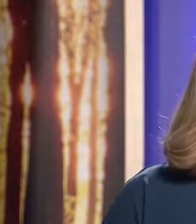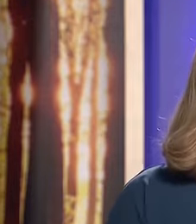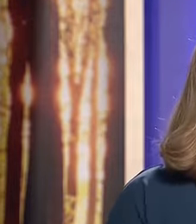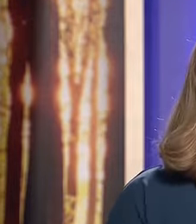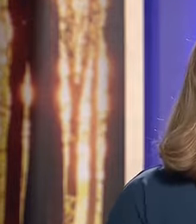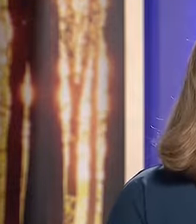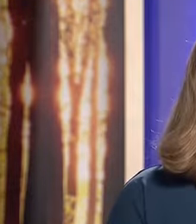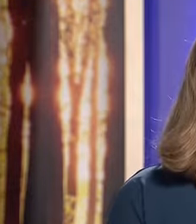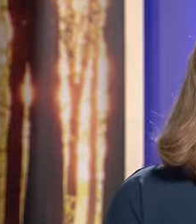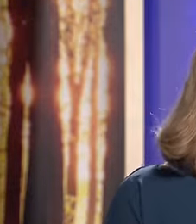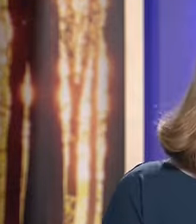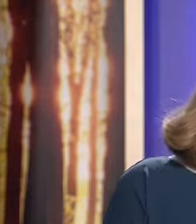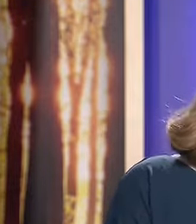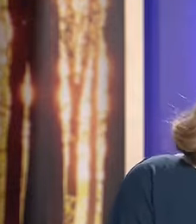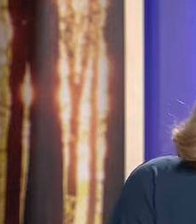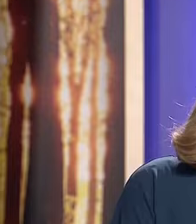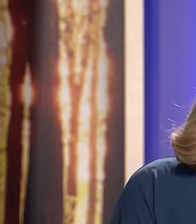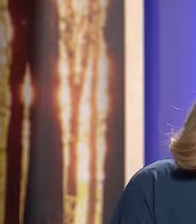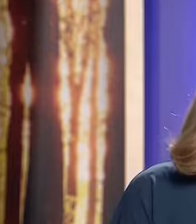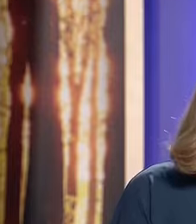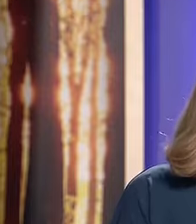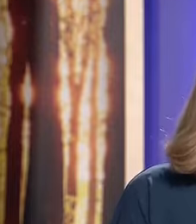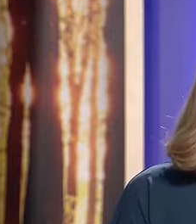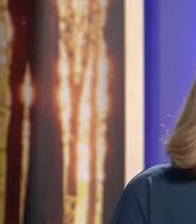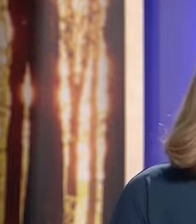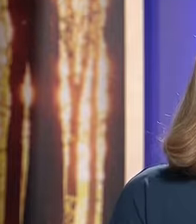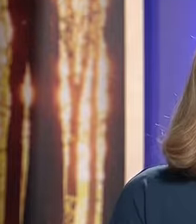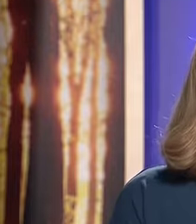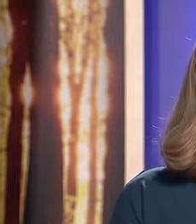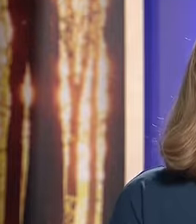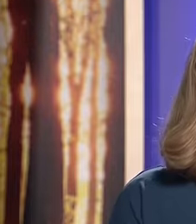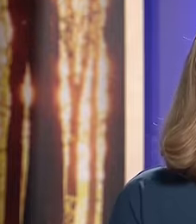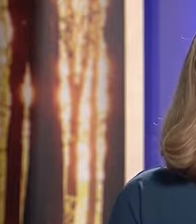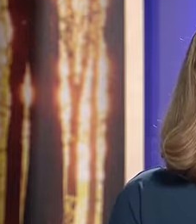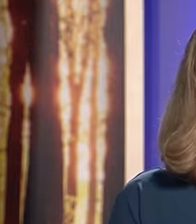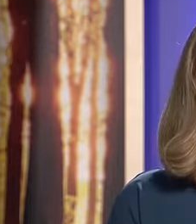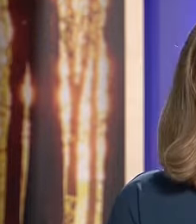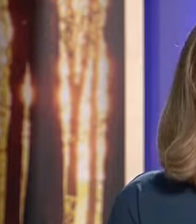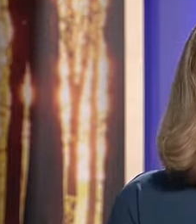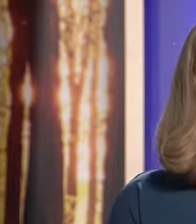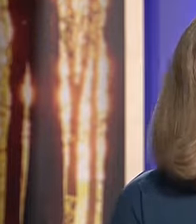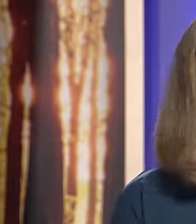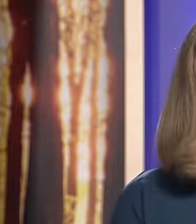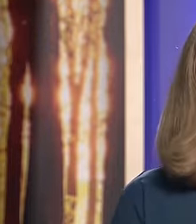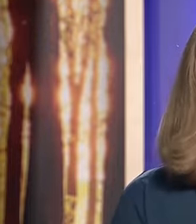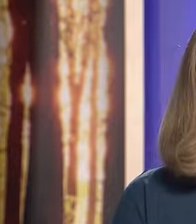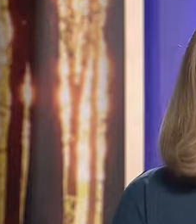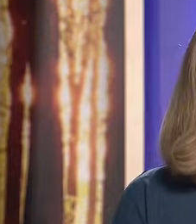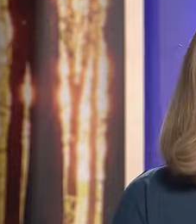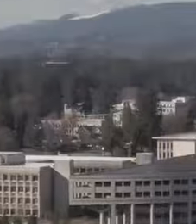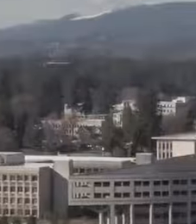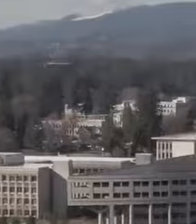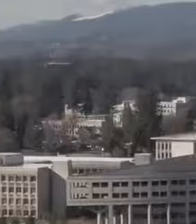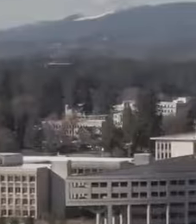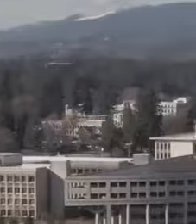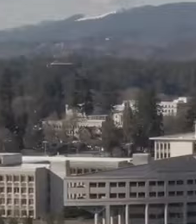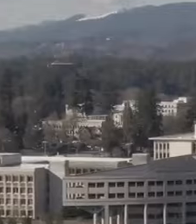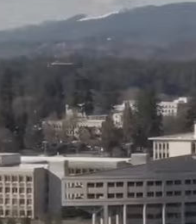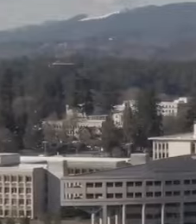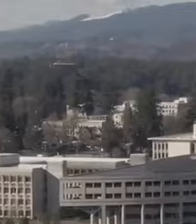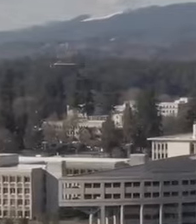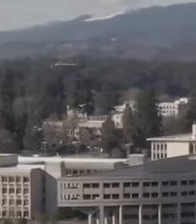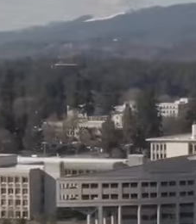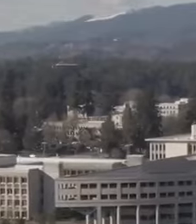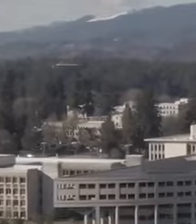fallout from this is going to look like. While we can't predict the future based on most recent vaccination data, we do have some idea. It is